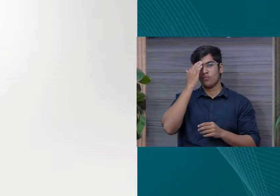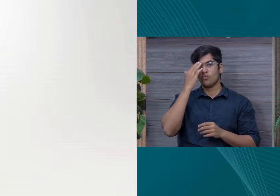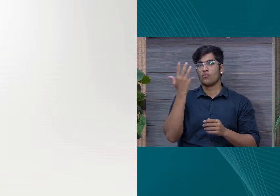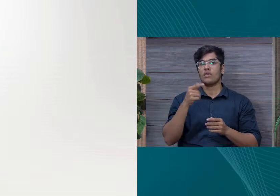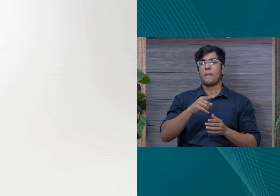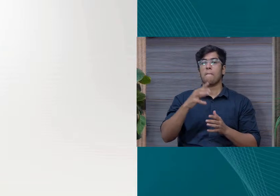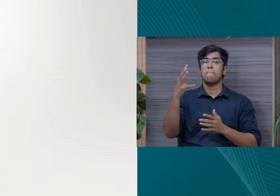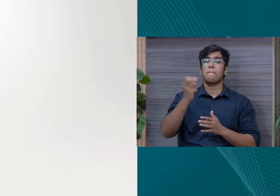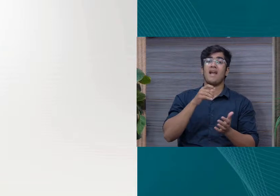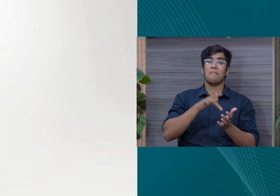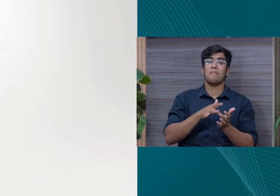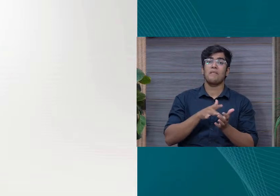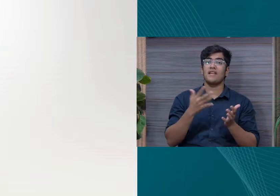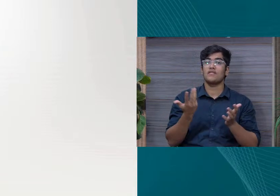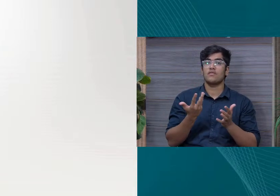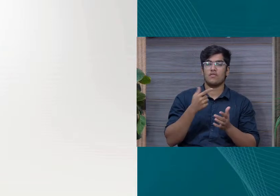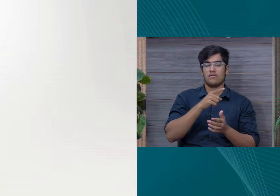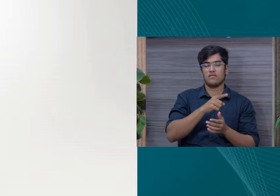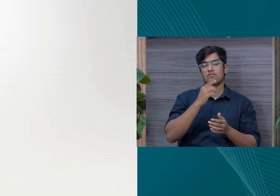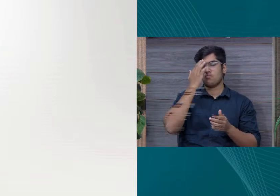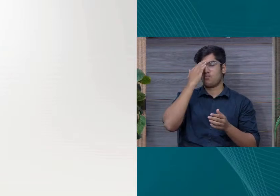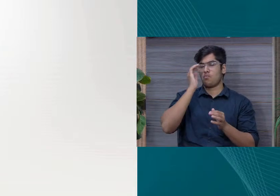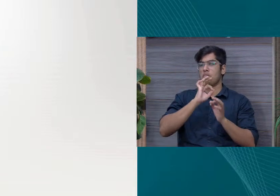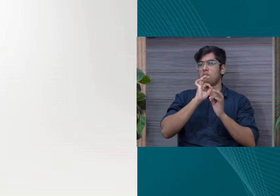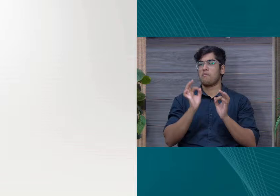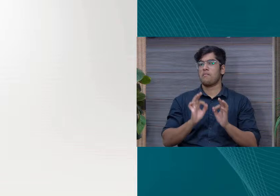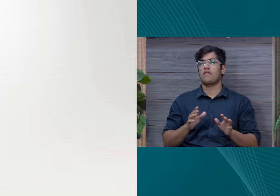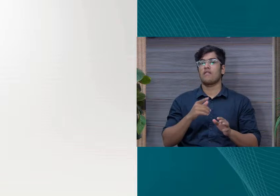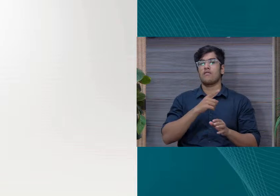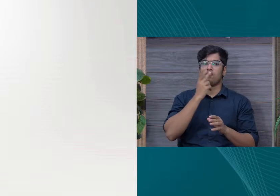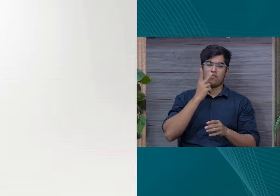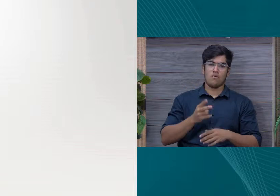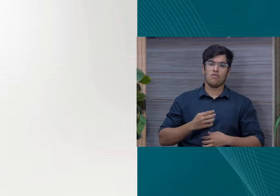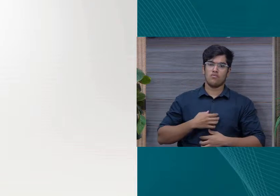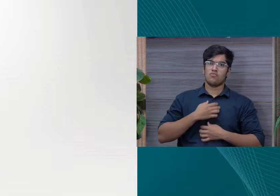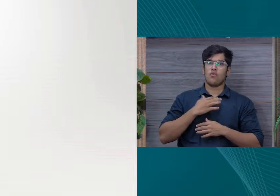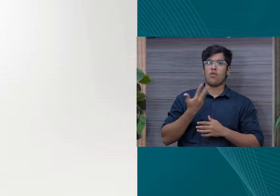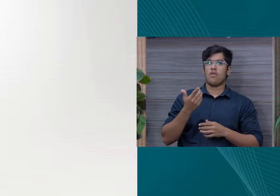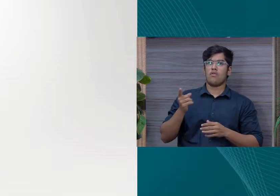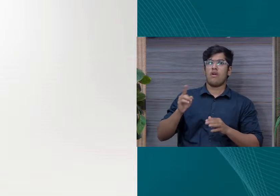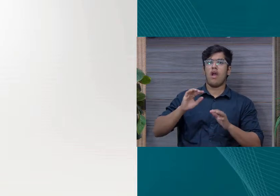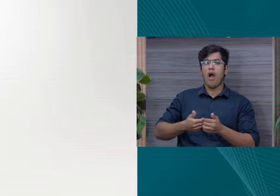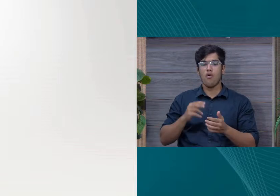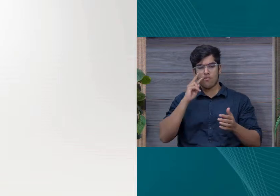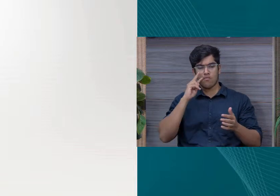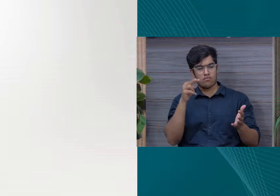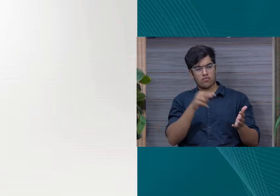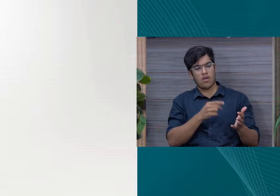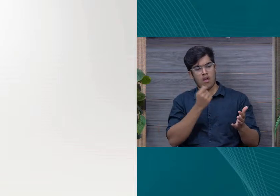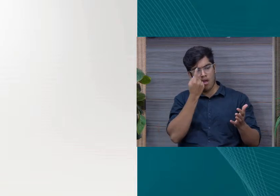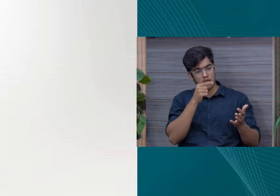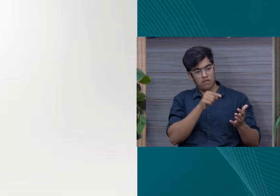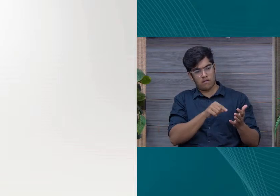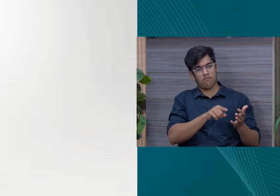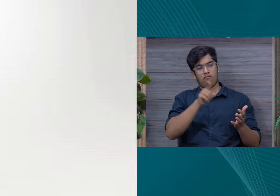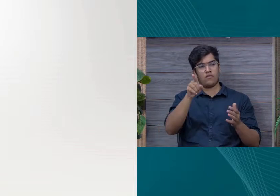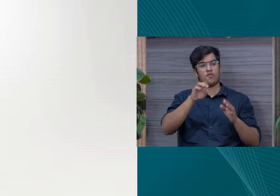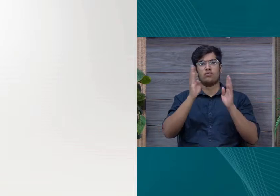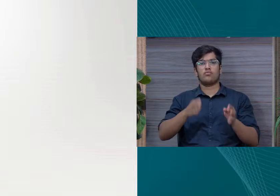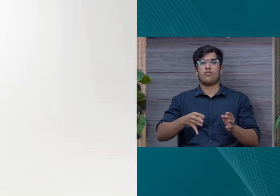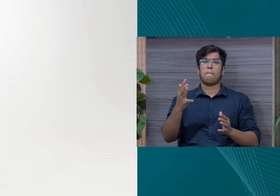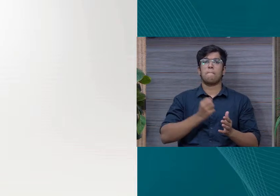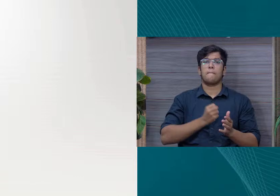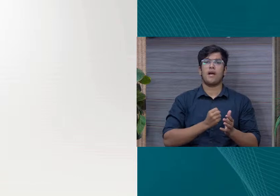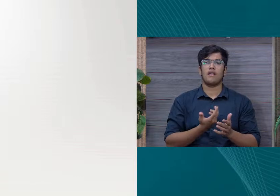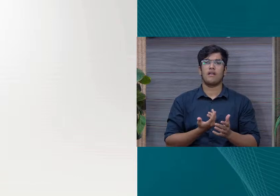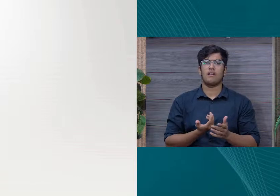the shoes were hurting the author. And the author was very amazed to know that how Mr. Gessler knew that where were the